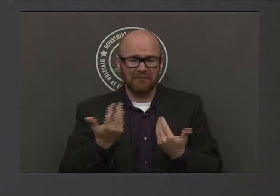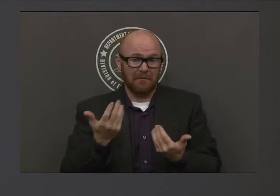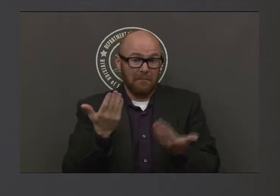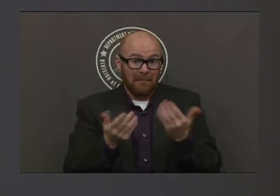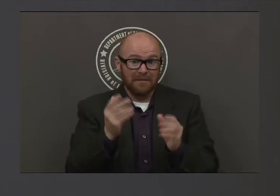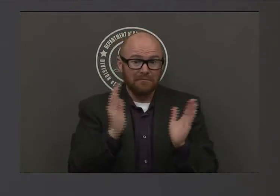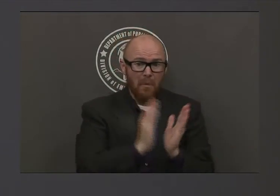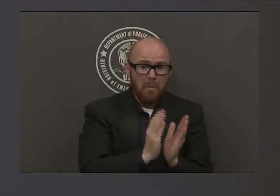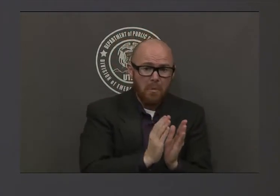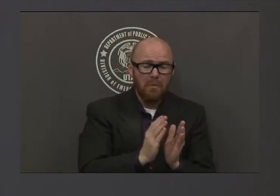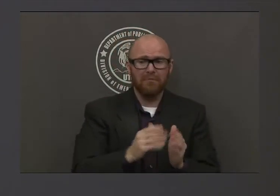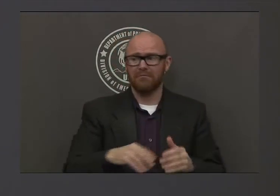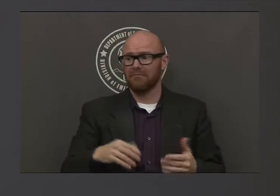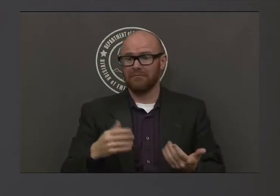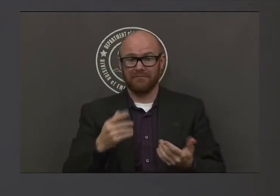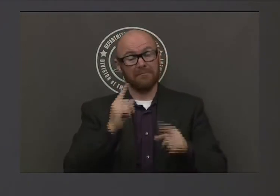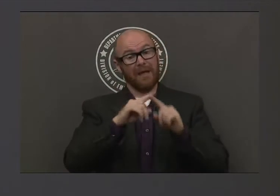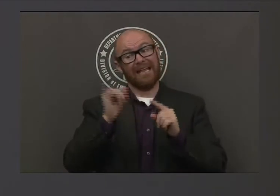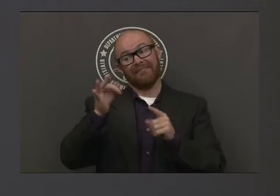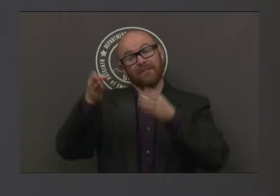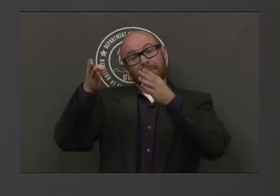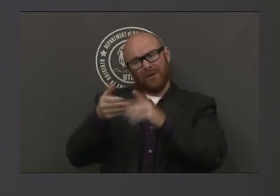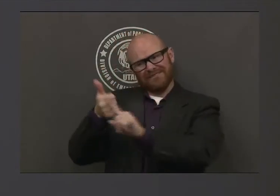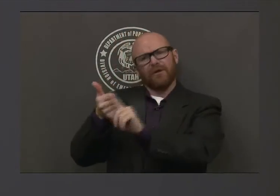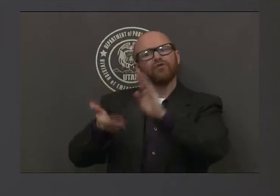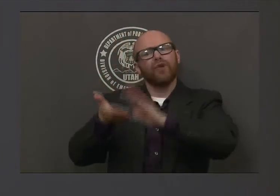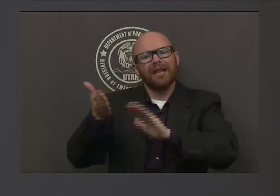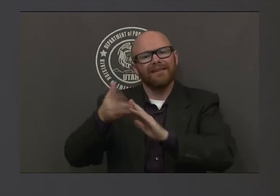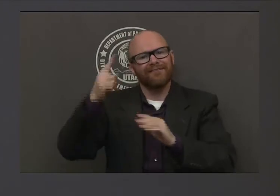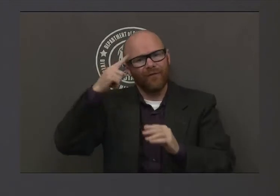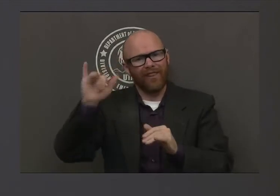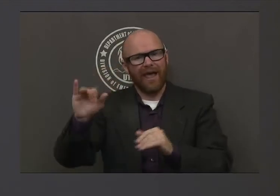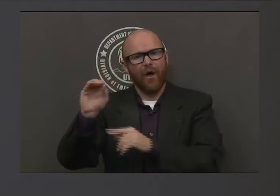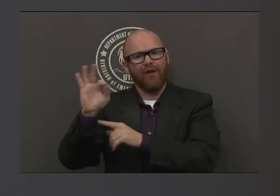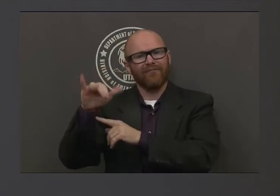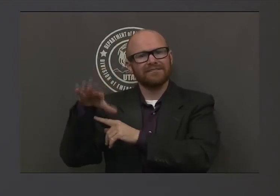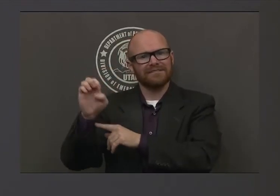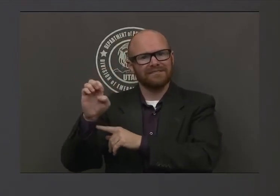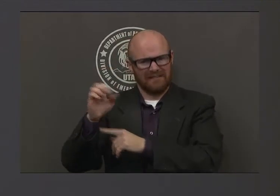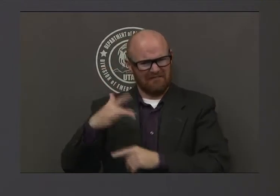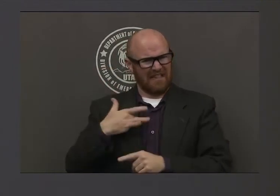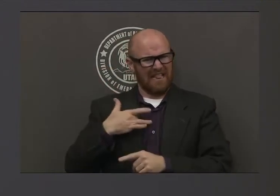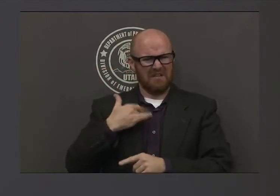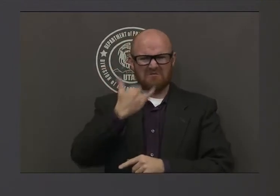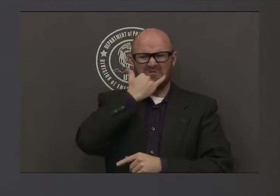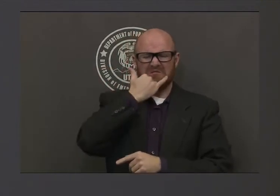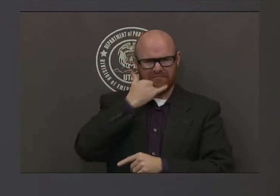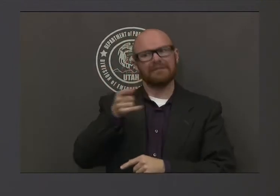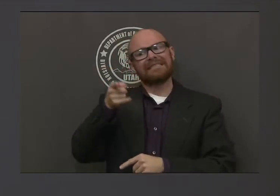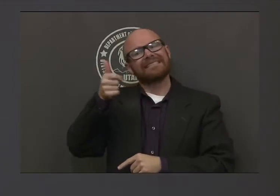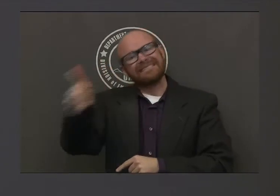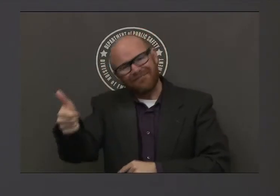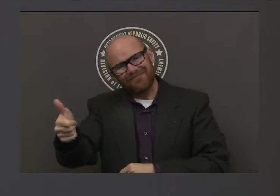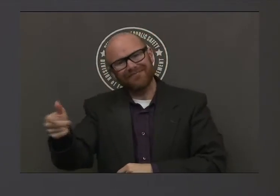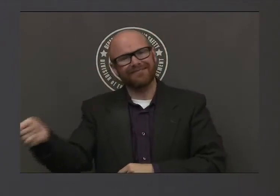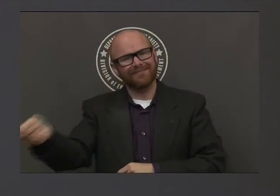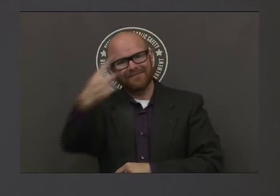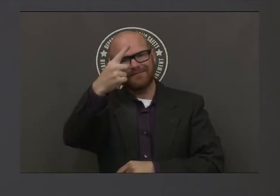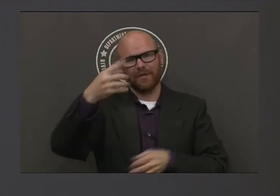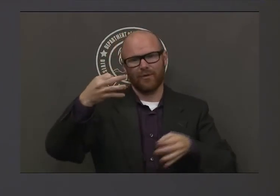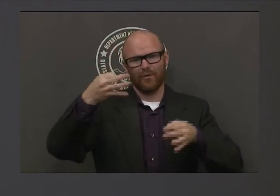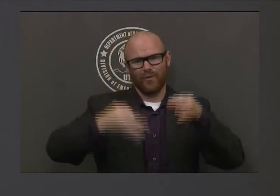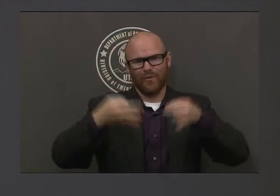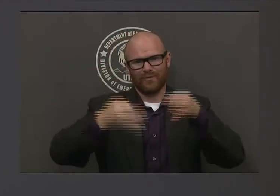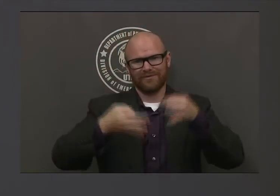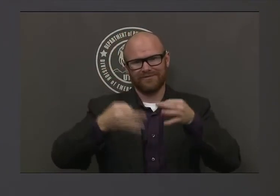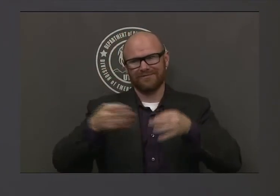the candidate feels like something needs to be addressed, that's why we do have courts. And they have the ability to access the courts